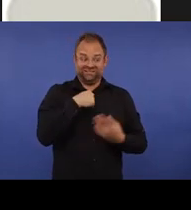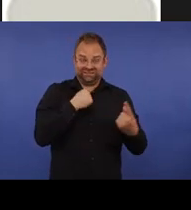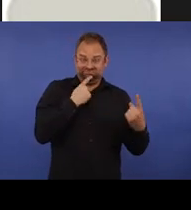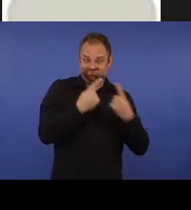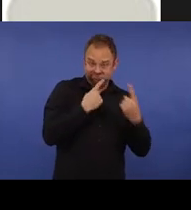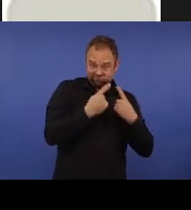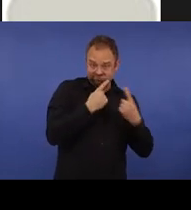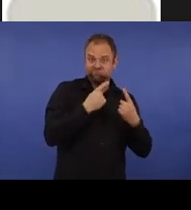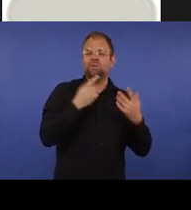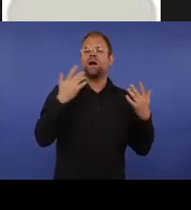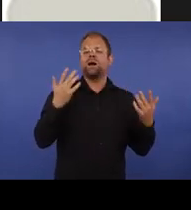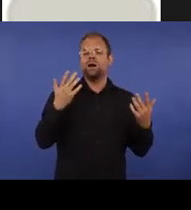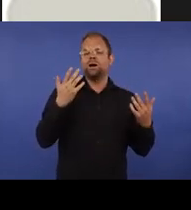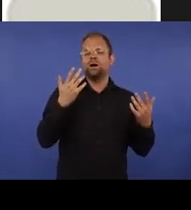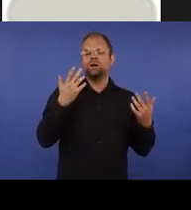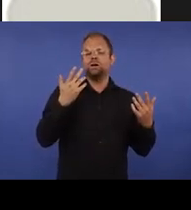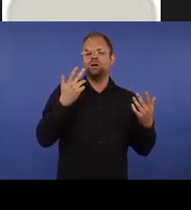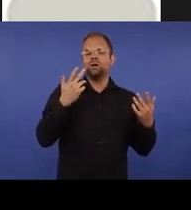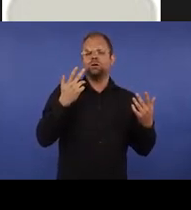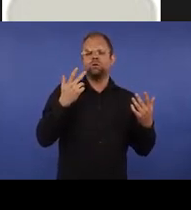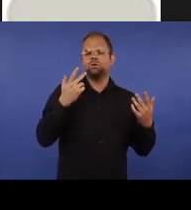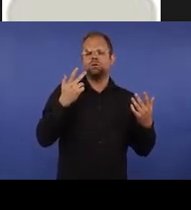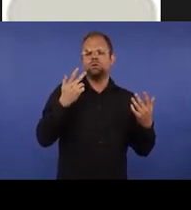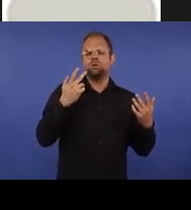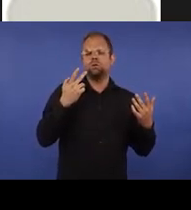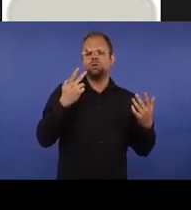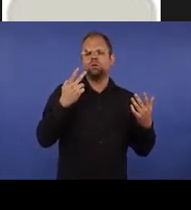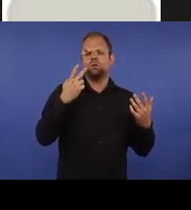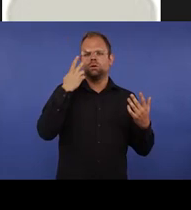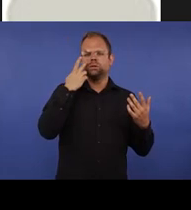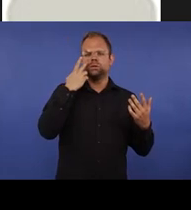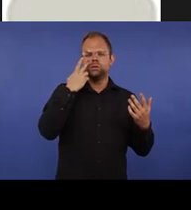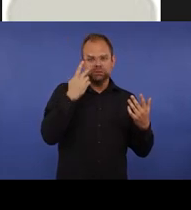services. In many countries, the issue is